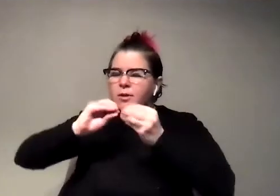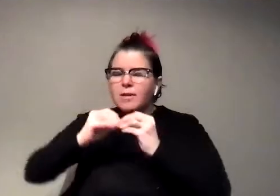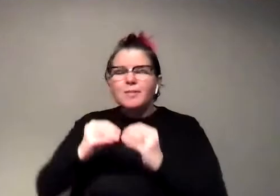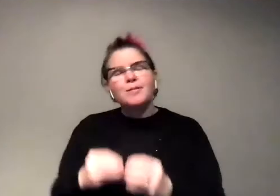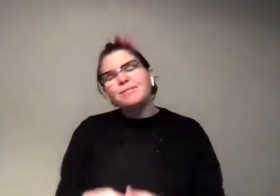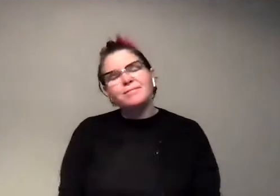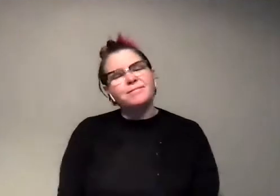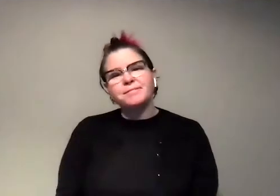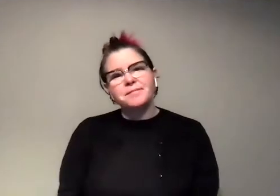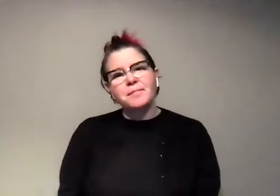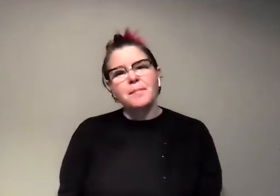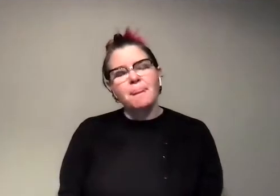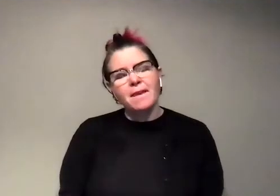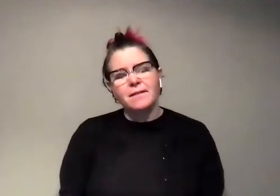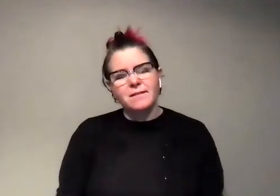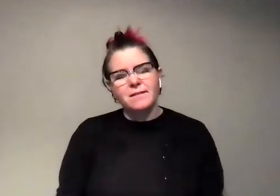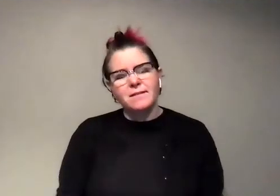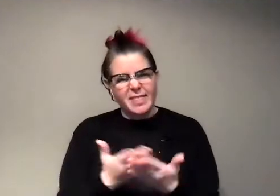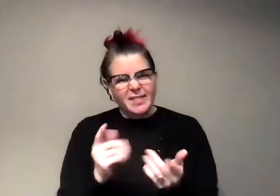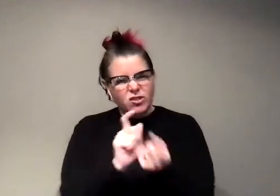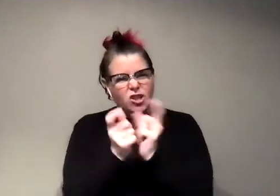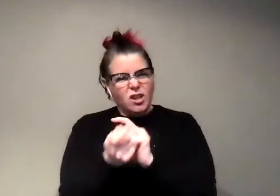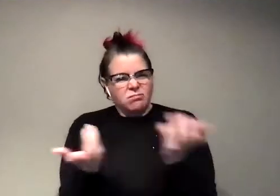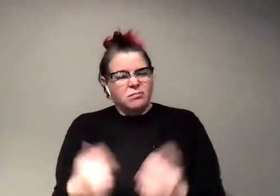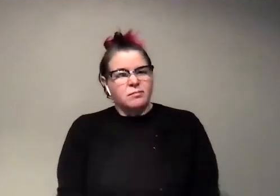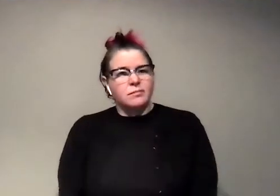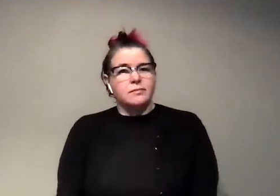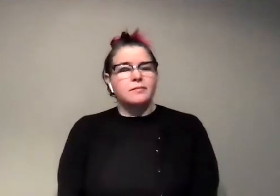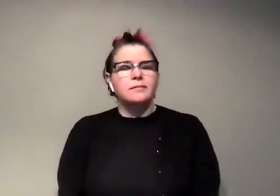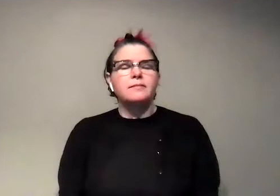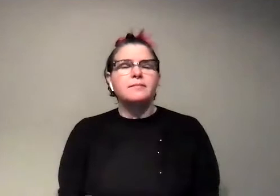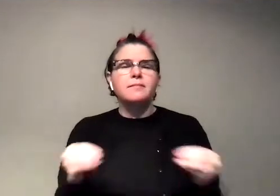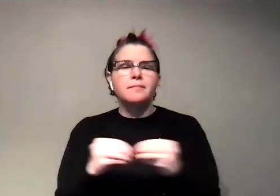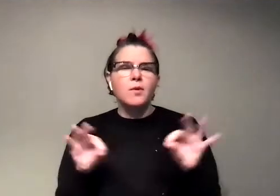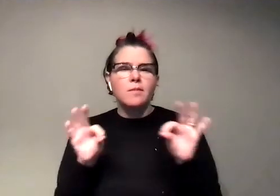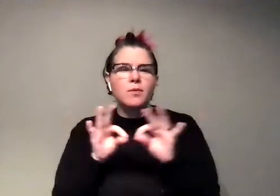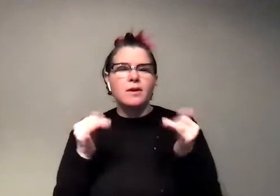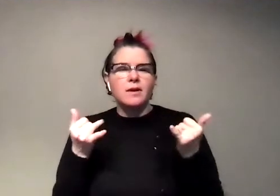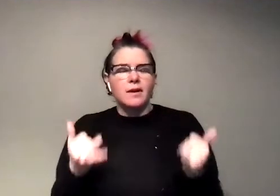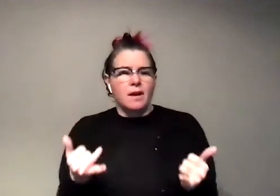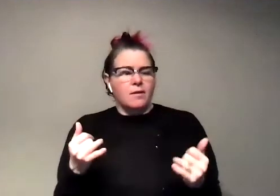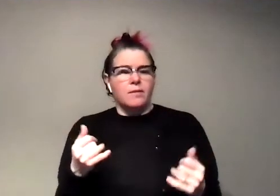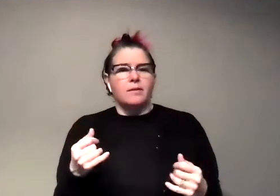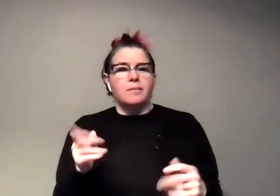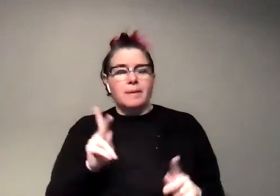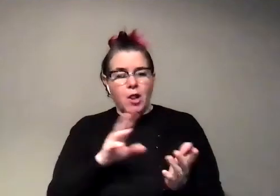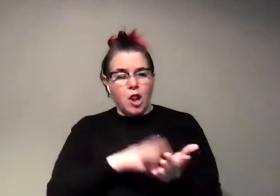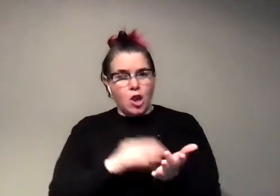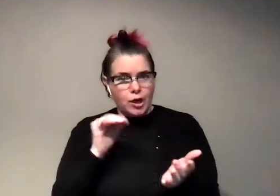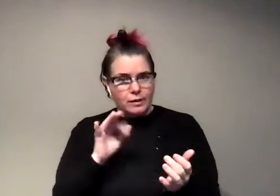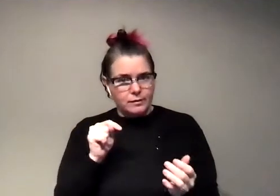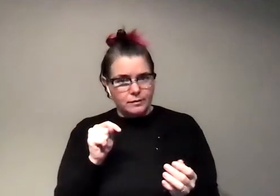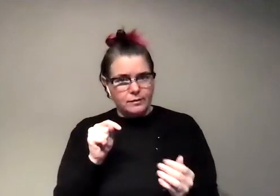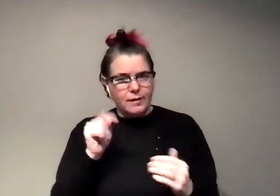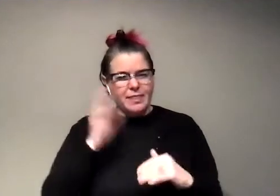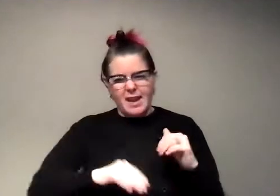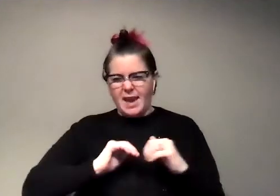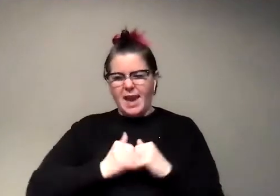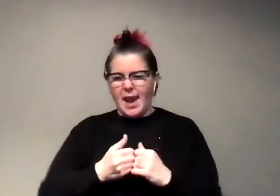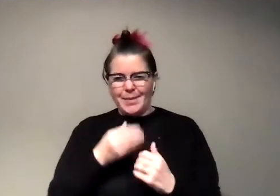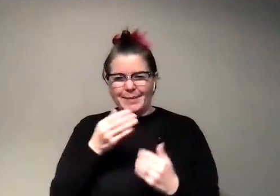like things evolve, and it's just more important that that like people learn it than the medium that they learn it